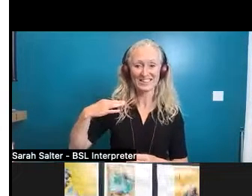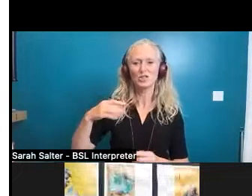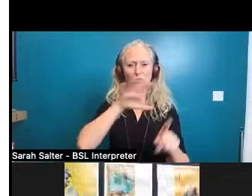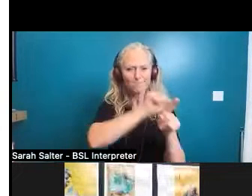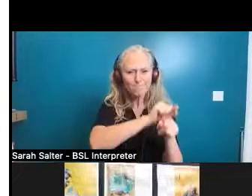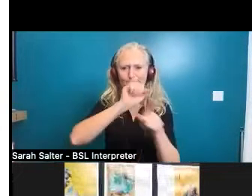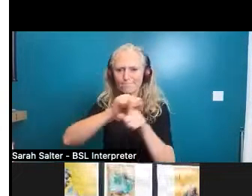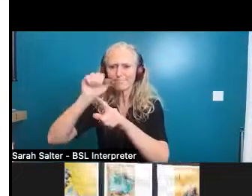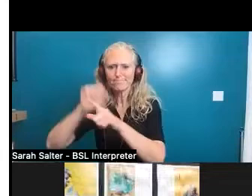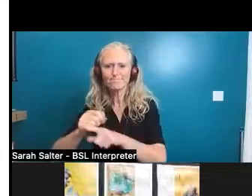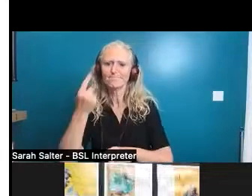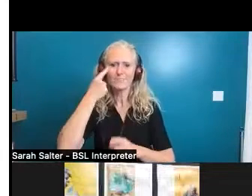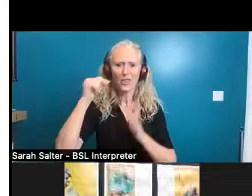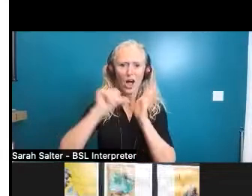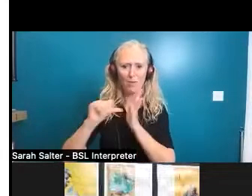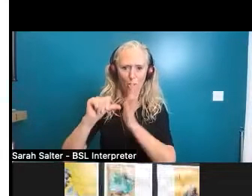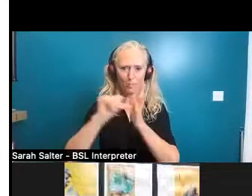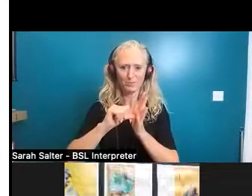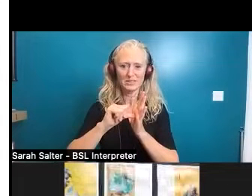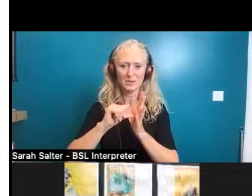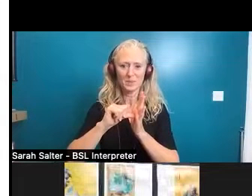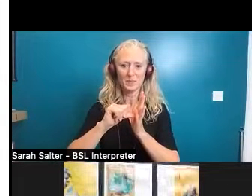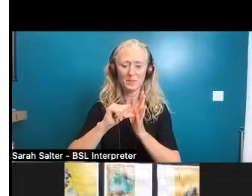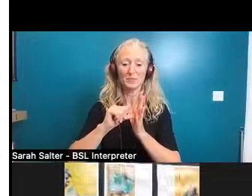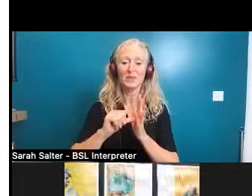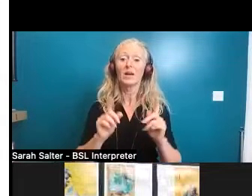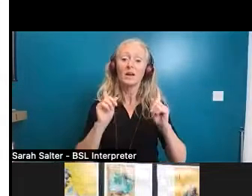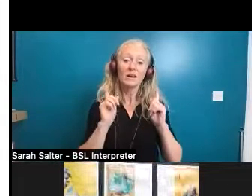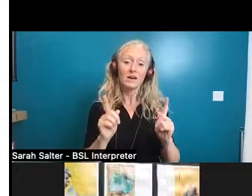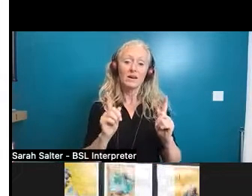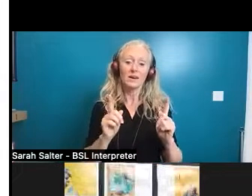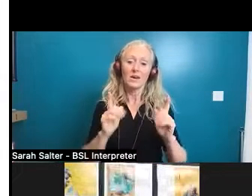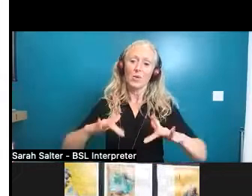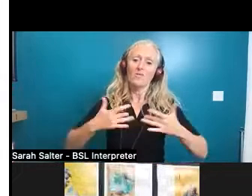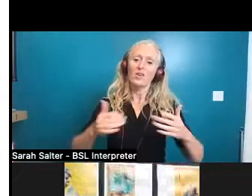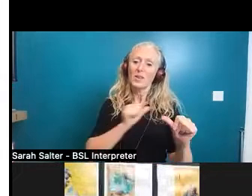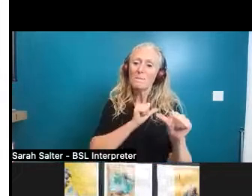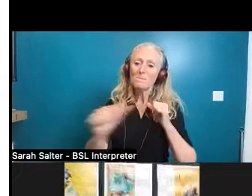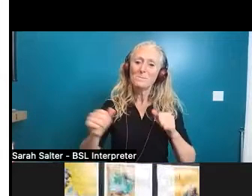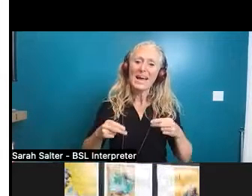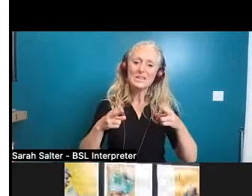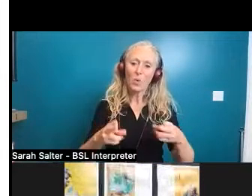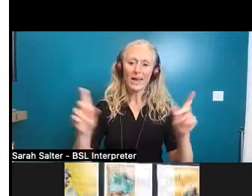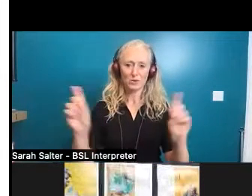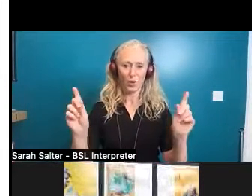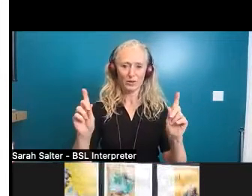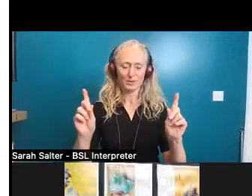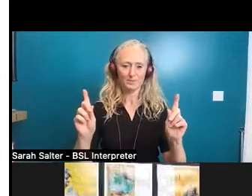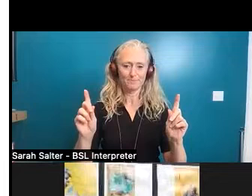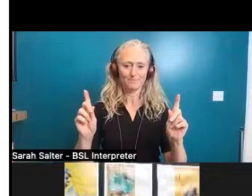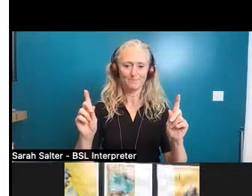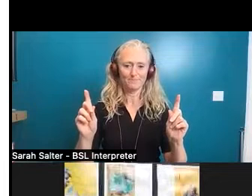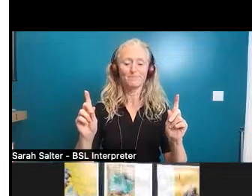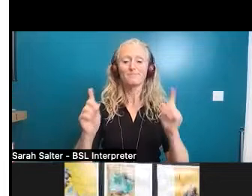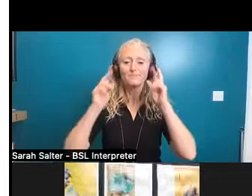hospital. But one rather better way of doing it is actually just to look at all of the genetic causes